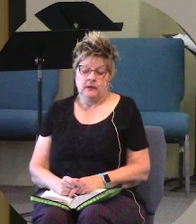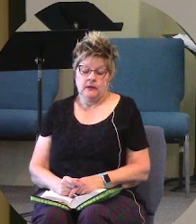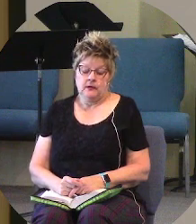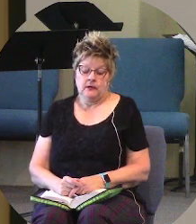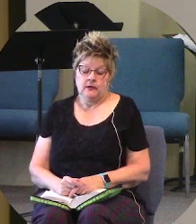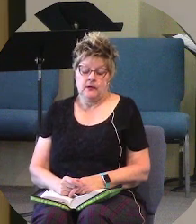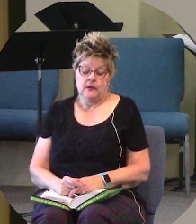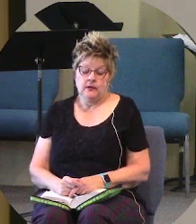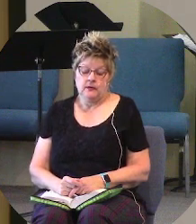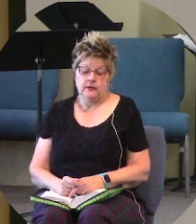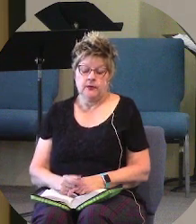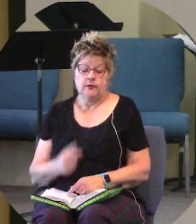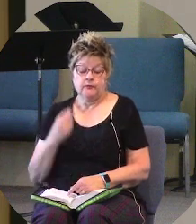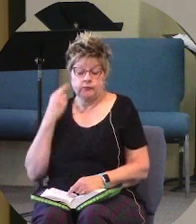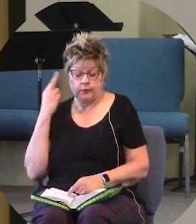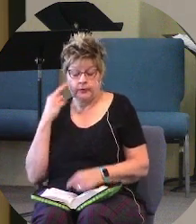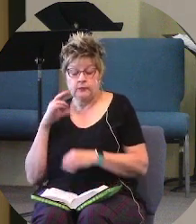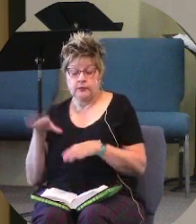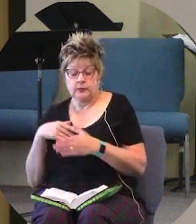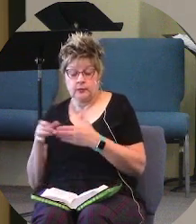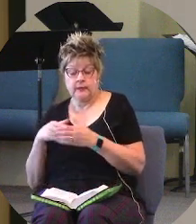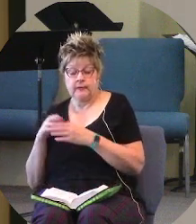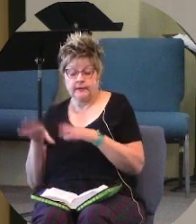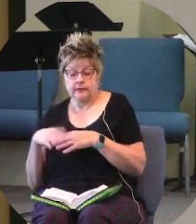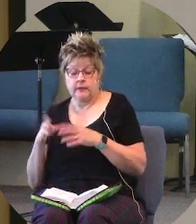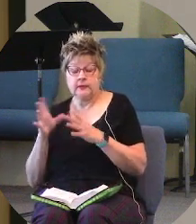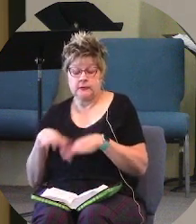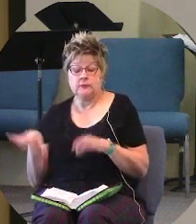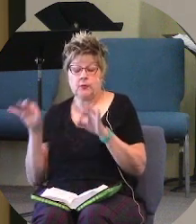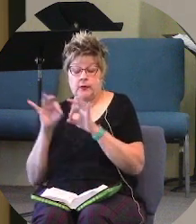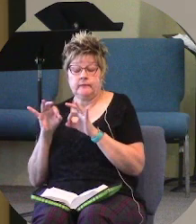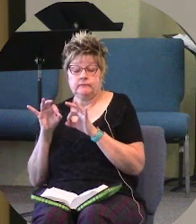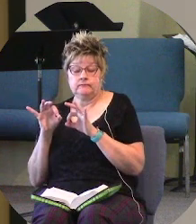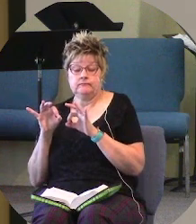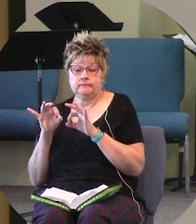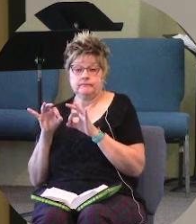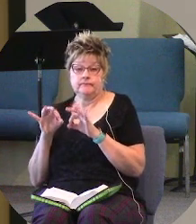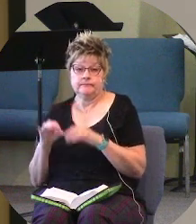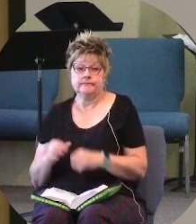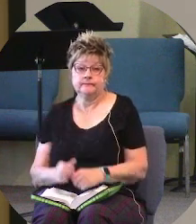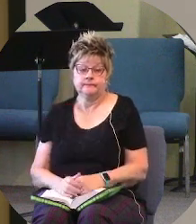So why we do what we do is important.